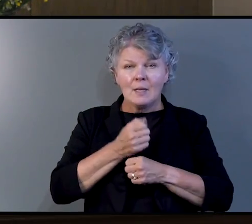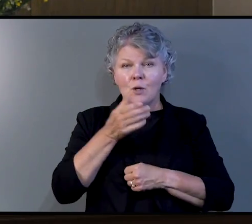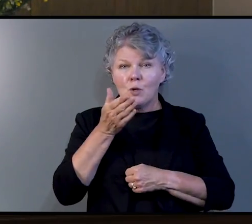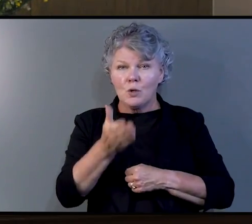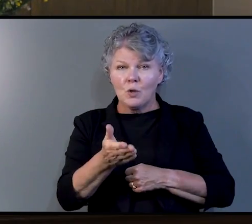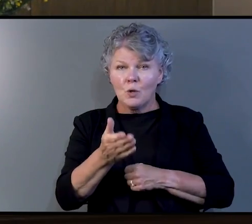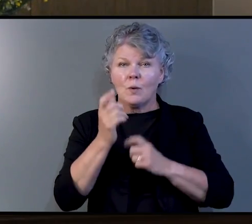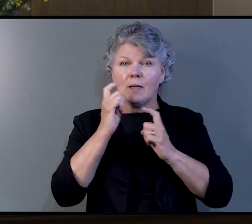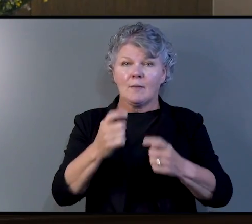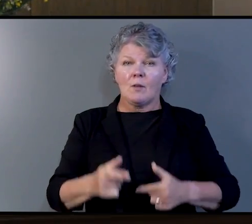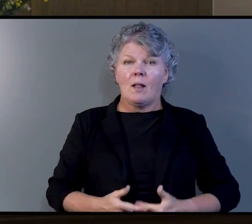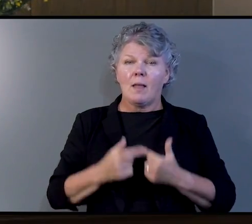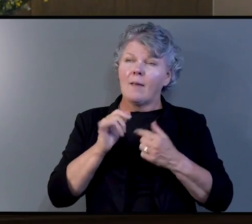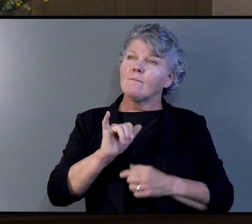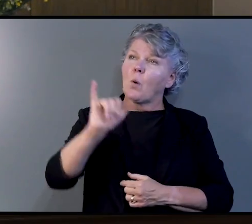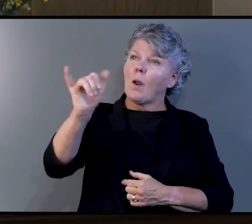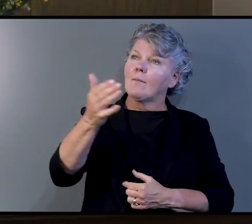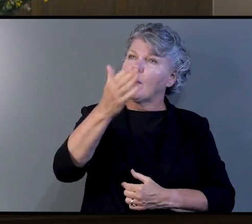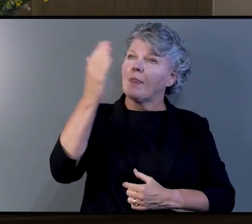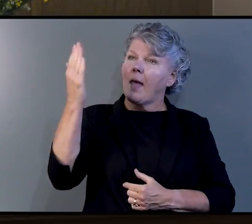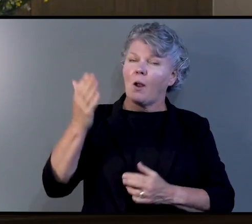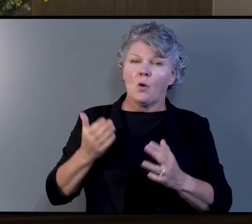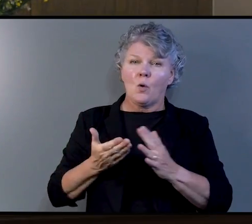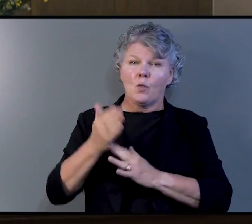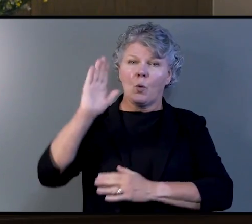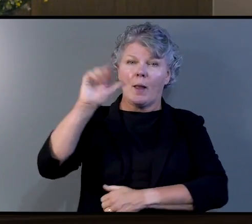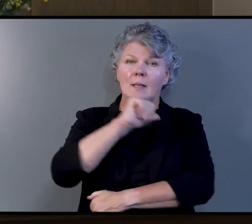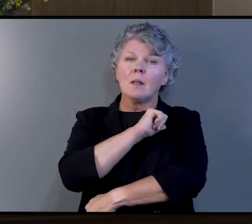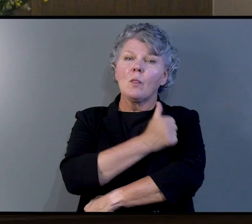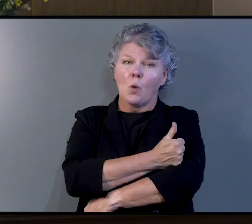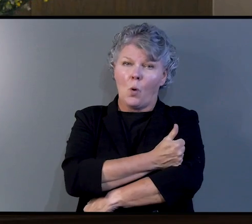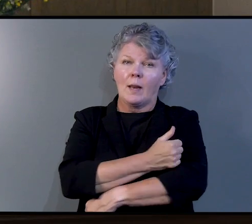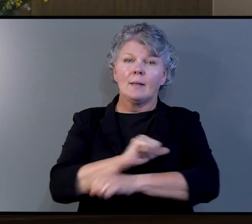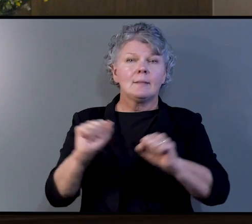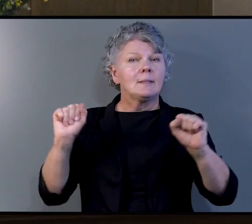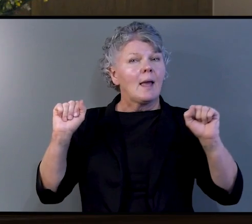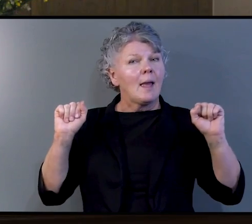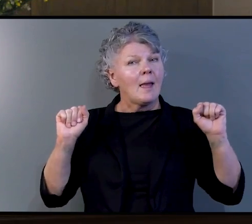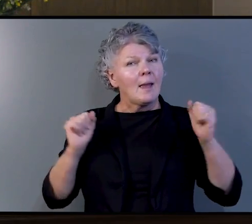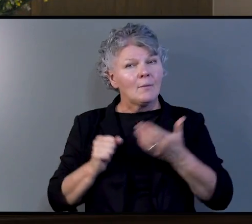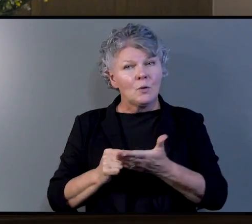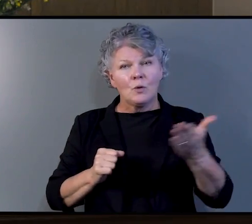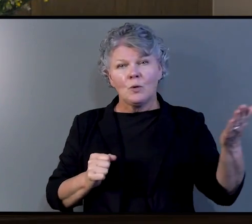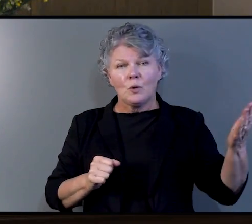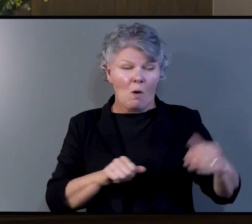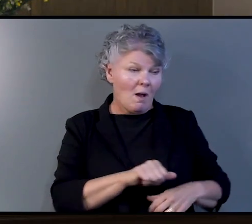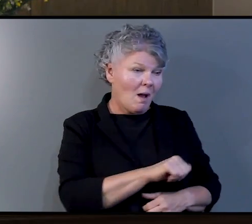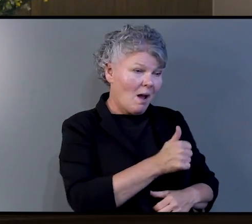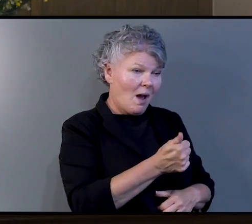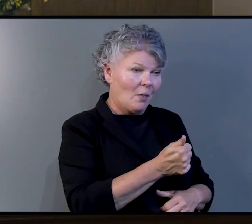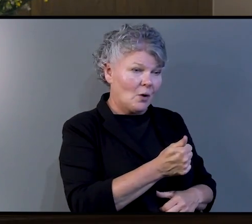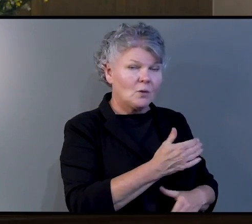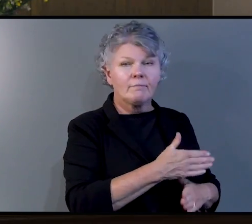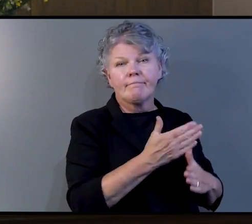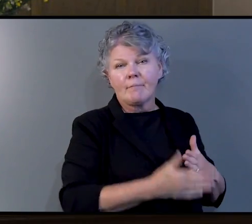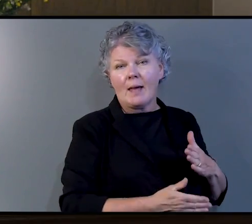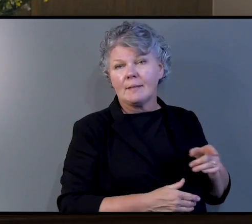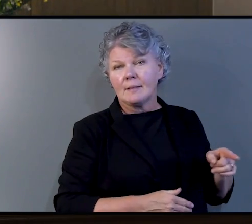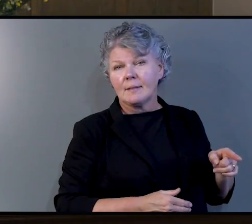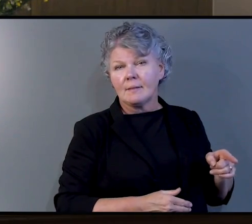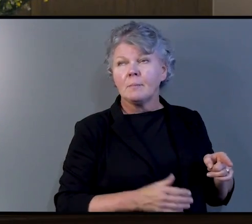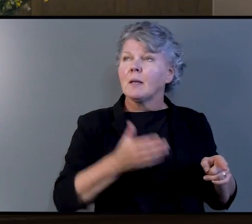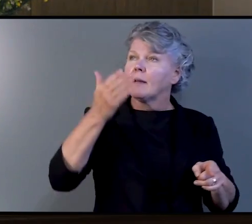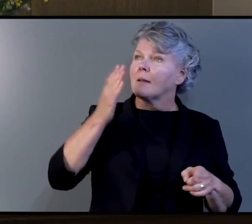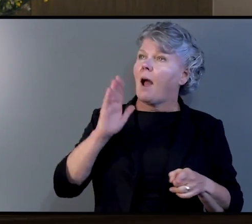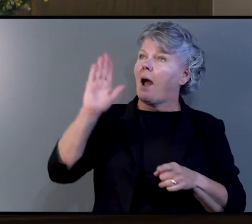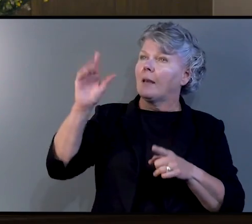have been saved. All other authorities and ailments will come to an end, but God and His word will never end.